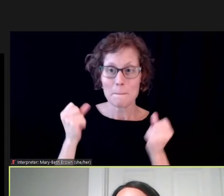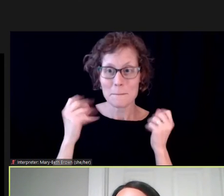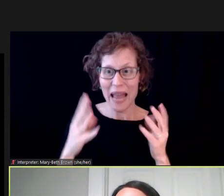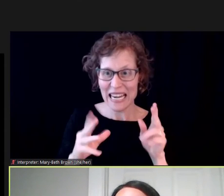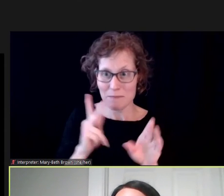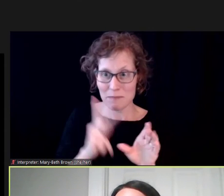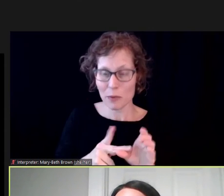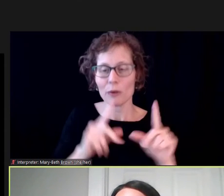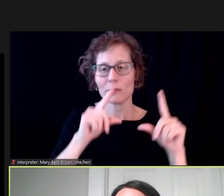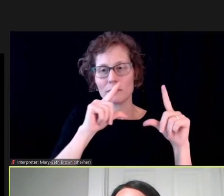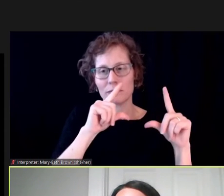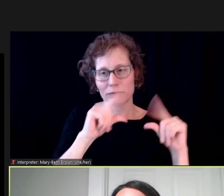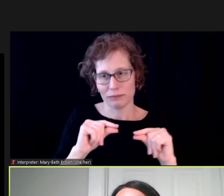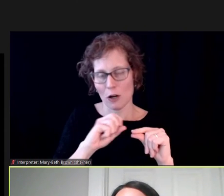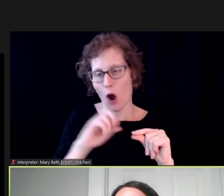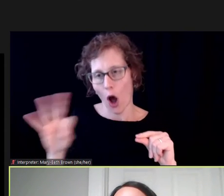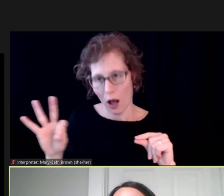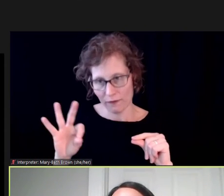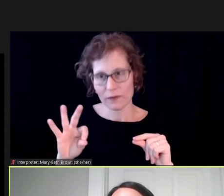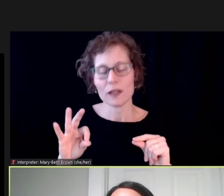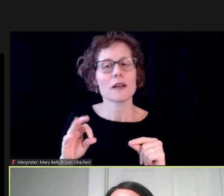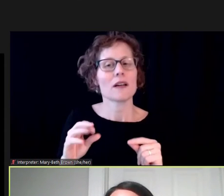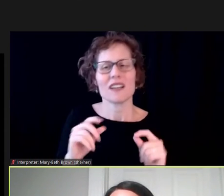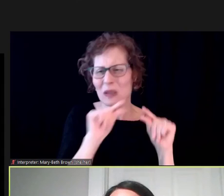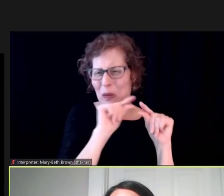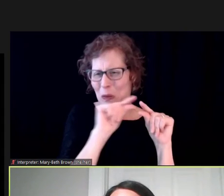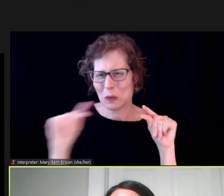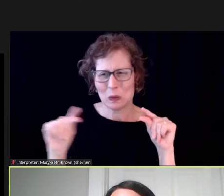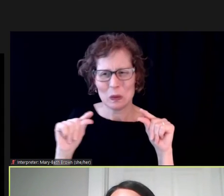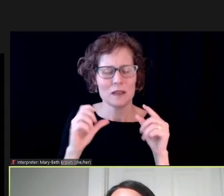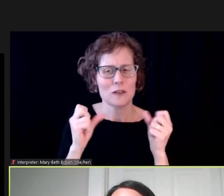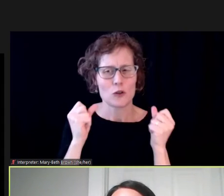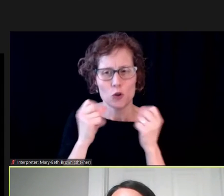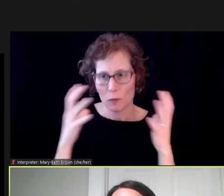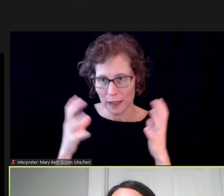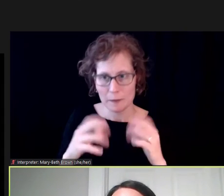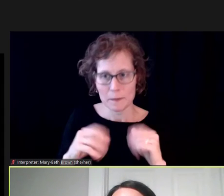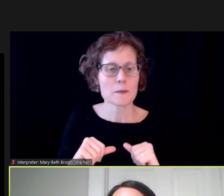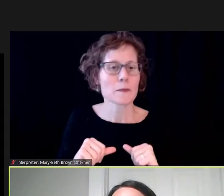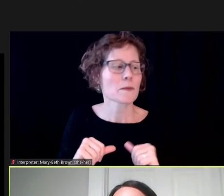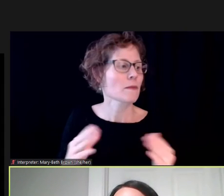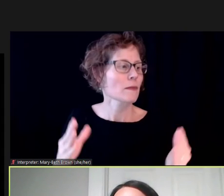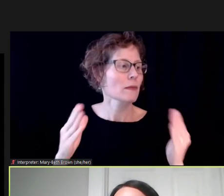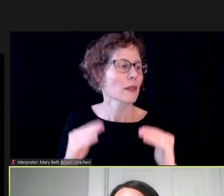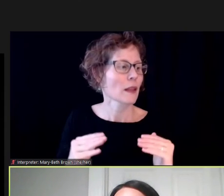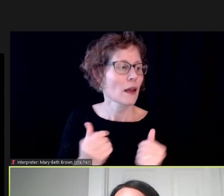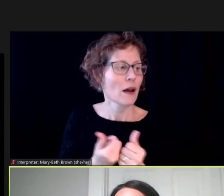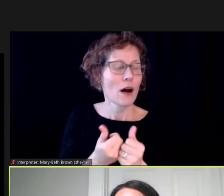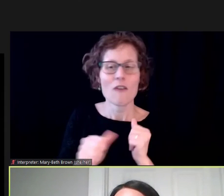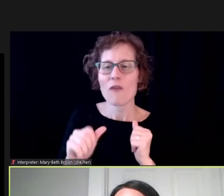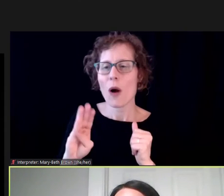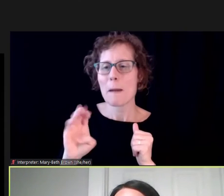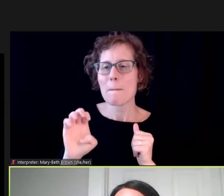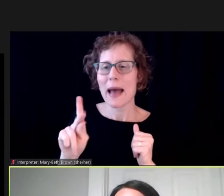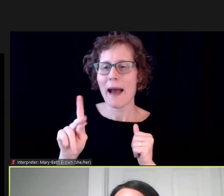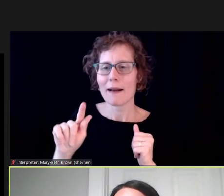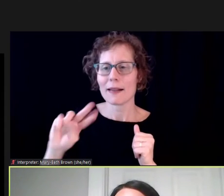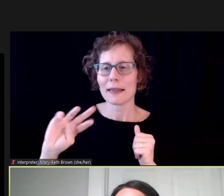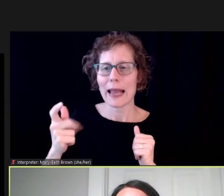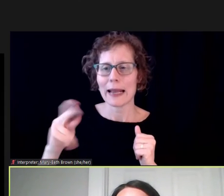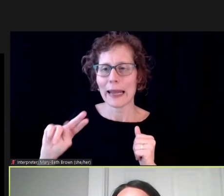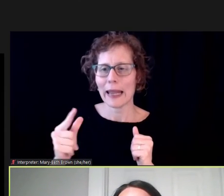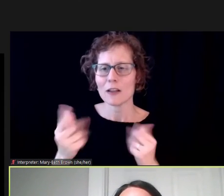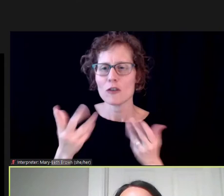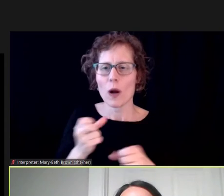You want to avoid backlighting because that will create shadows on the speaker's face and it will make it harder to see the communication